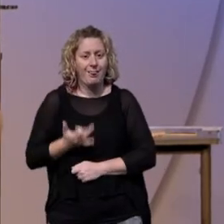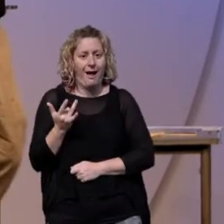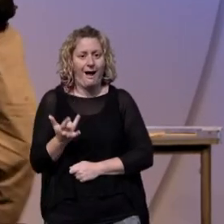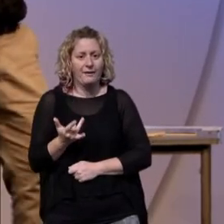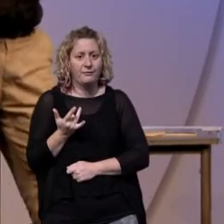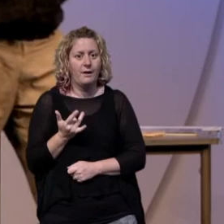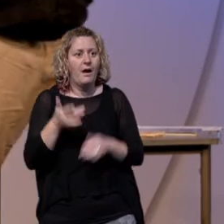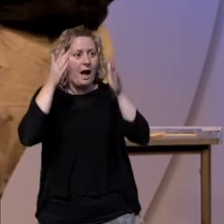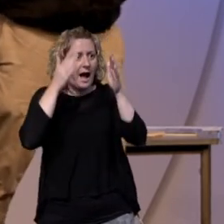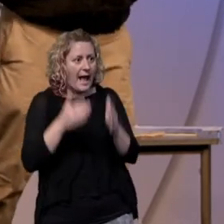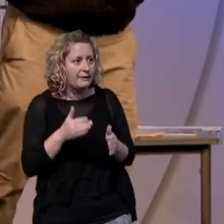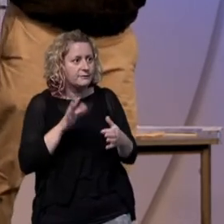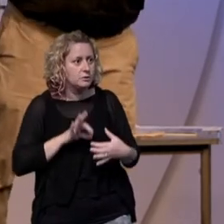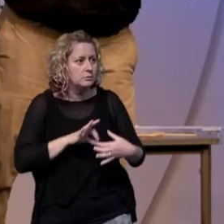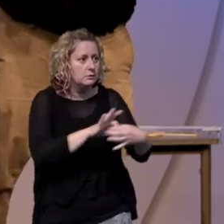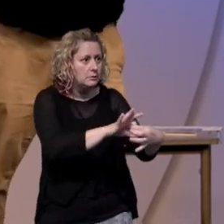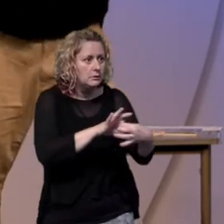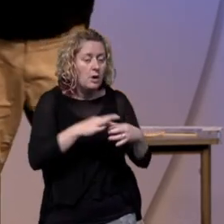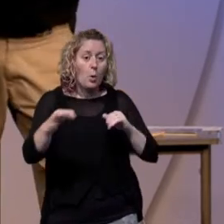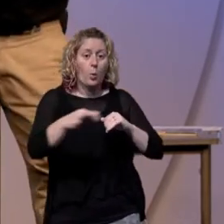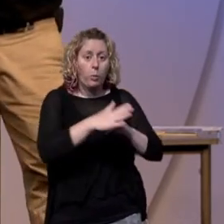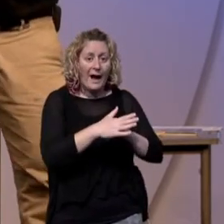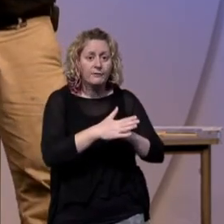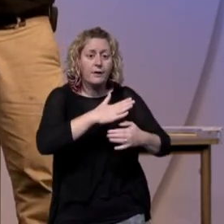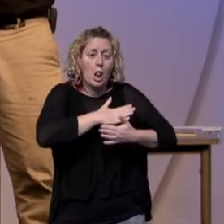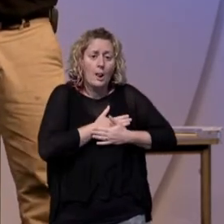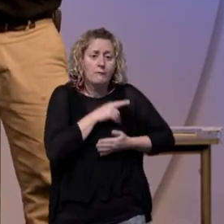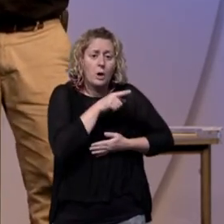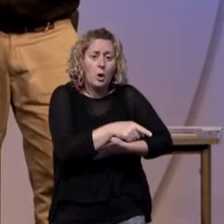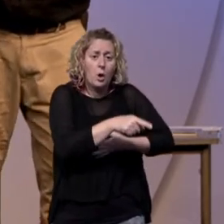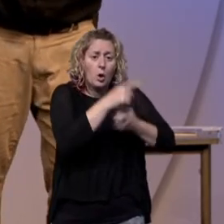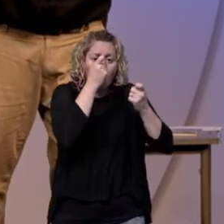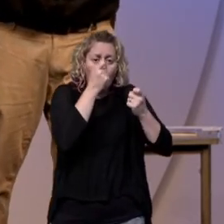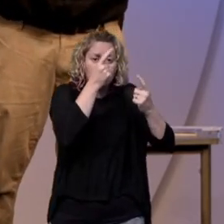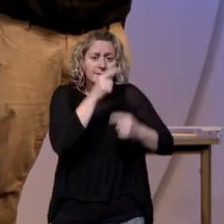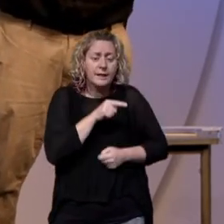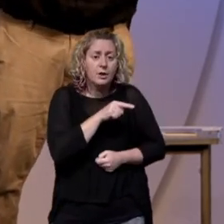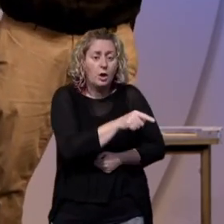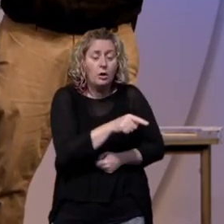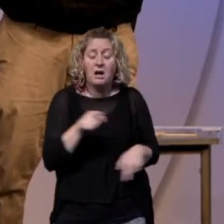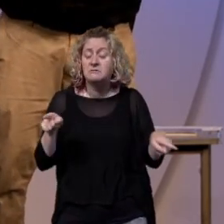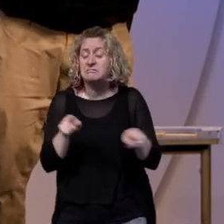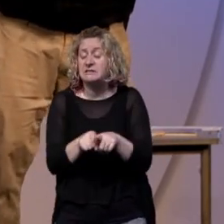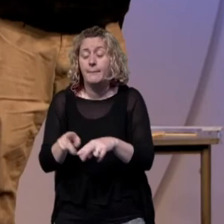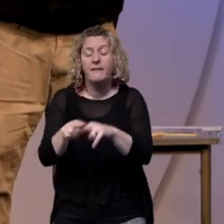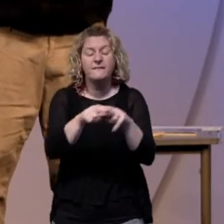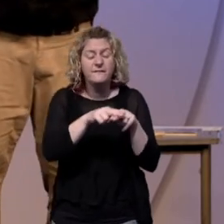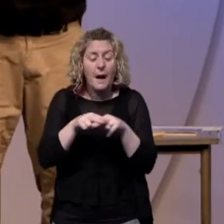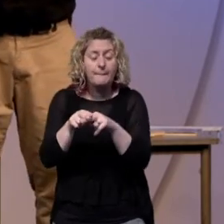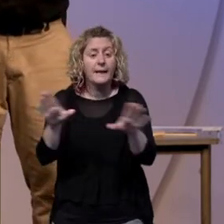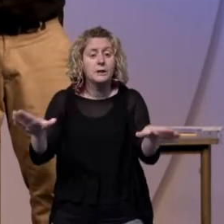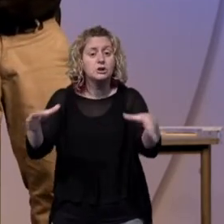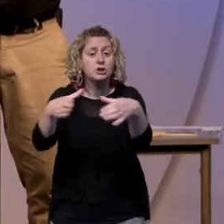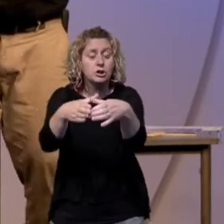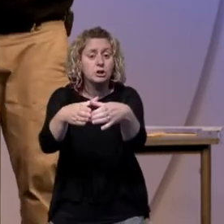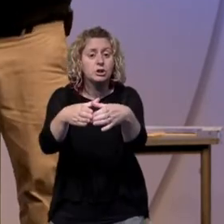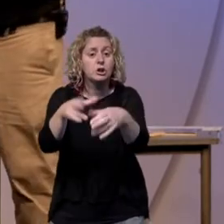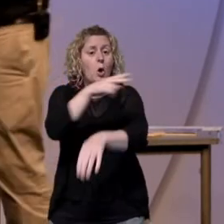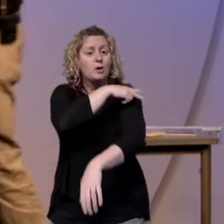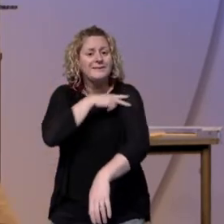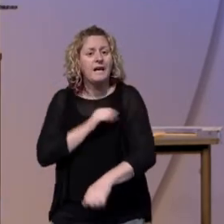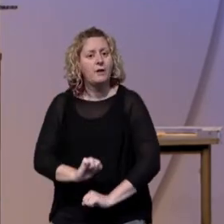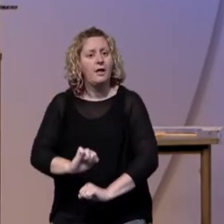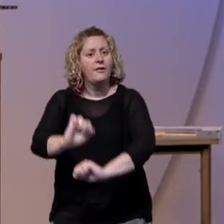love her and understand her as I do my own body, Ephesians 5. And actually even members of the church family and fellow members of staff. What's their